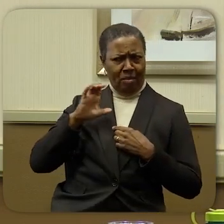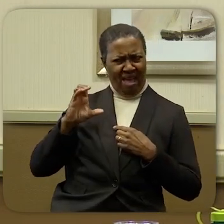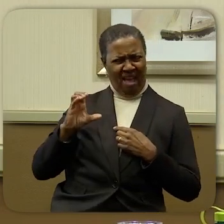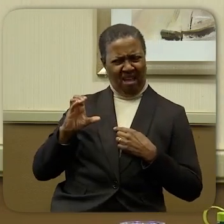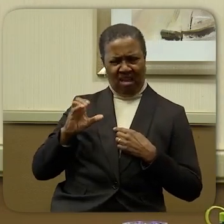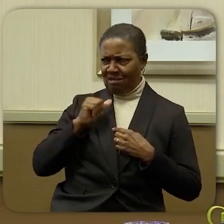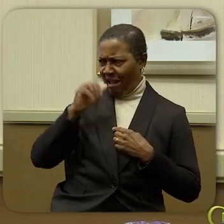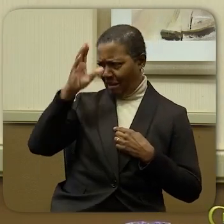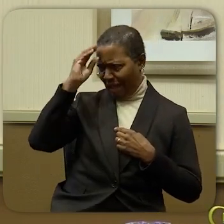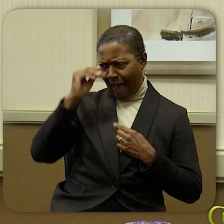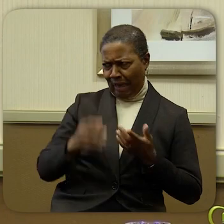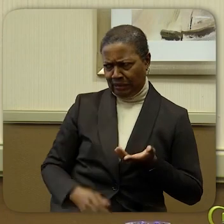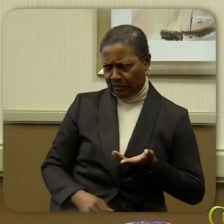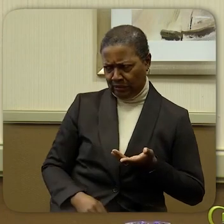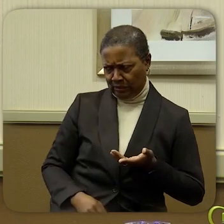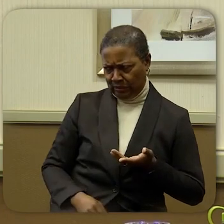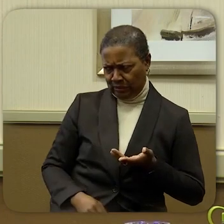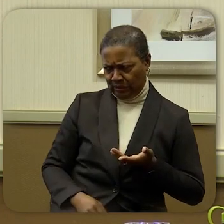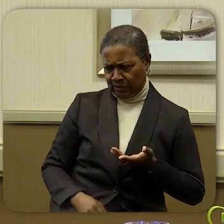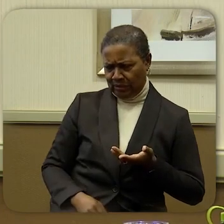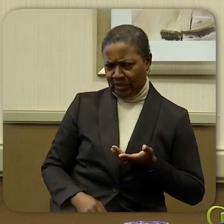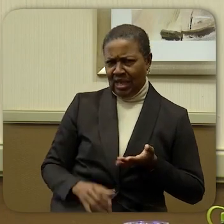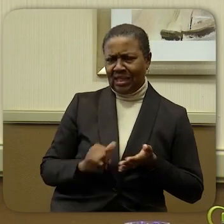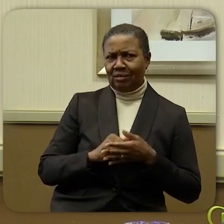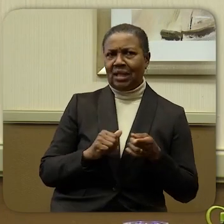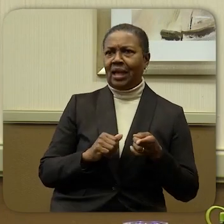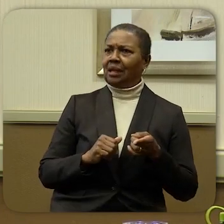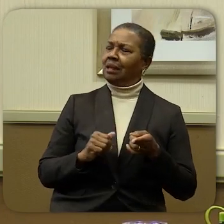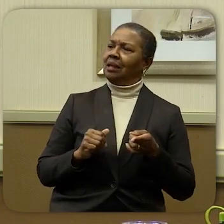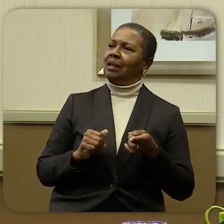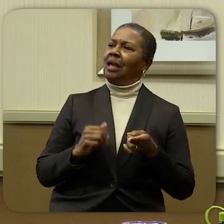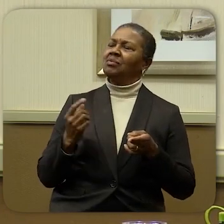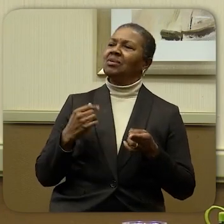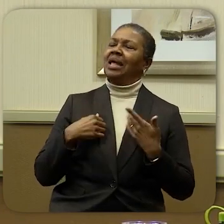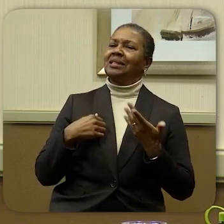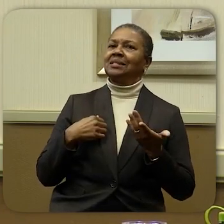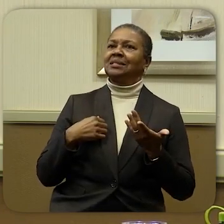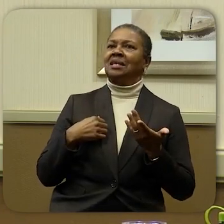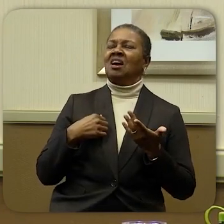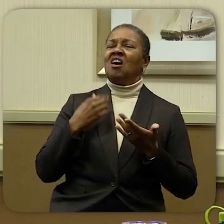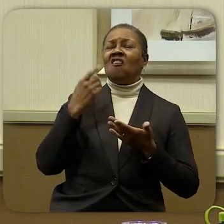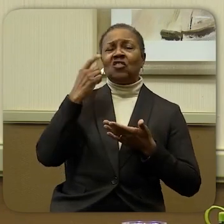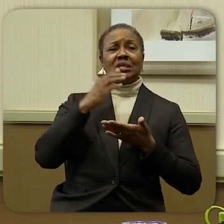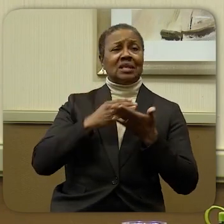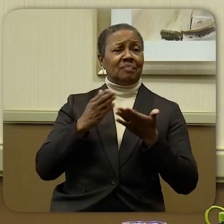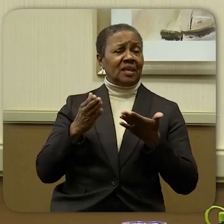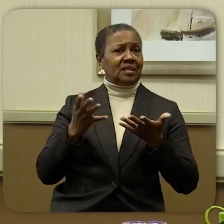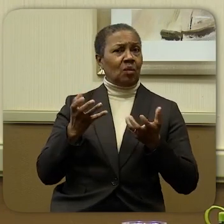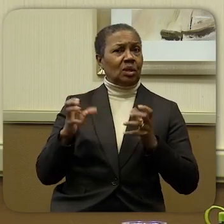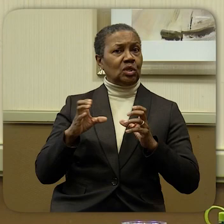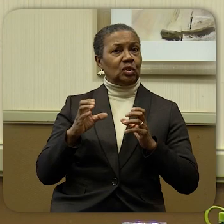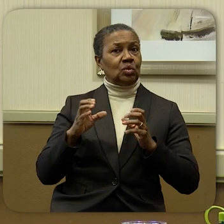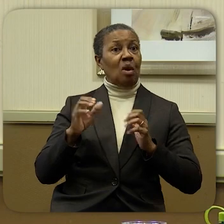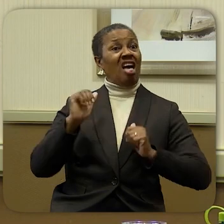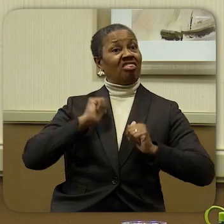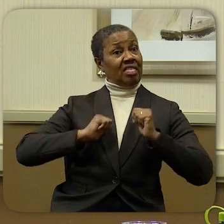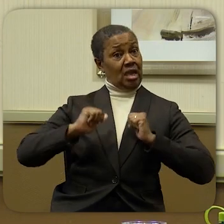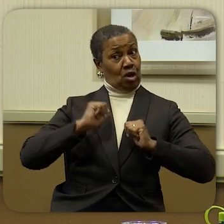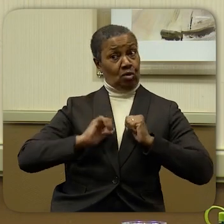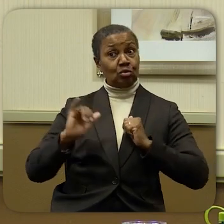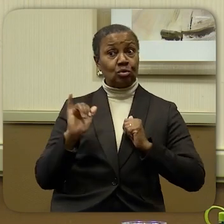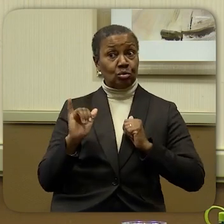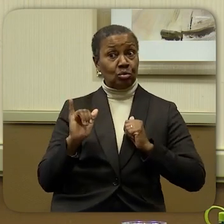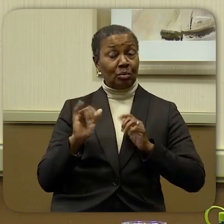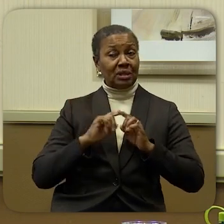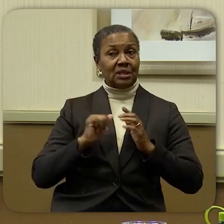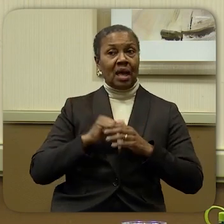don't take home ec, like it was just like sort of like, it was always like this for certain things, like, and I wanted to do theater too,